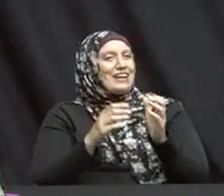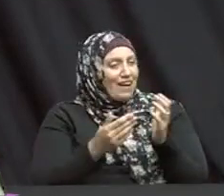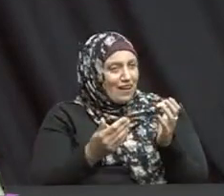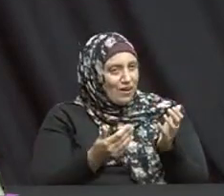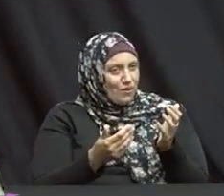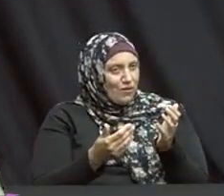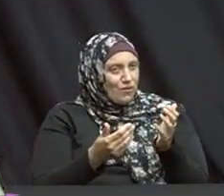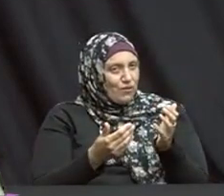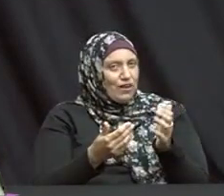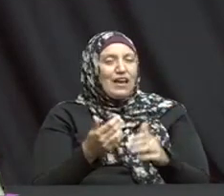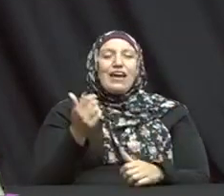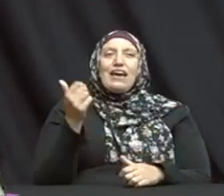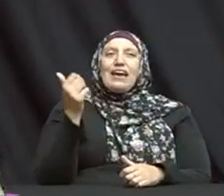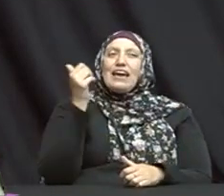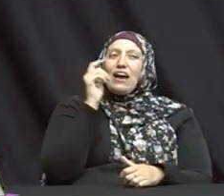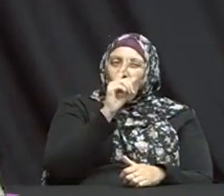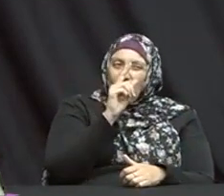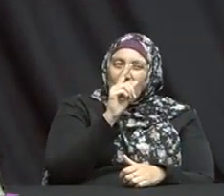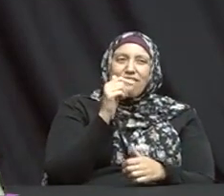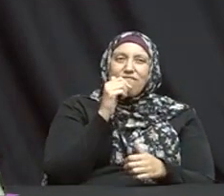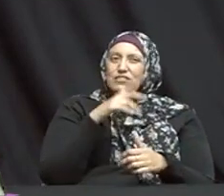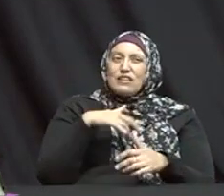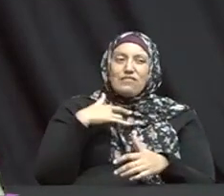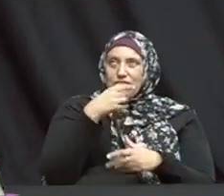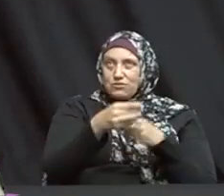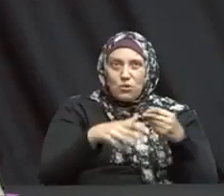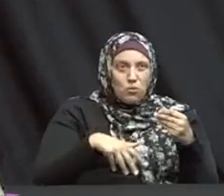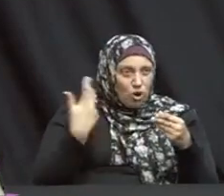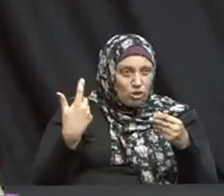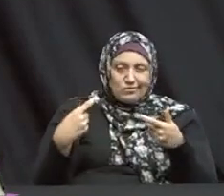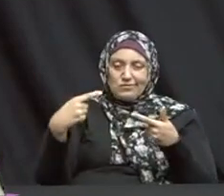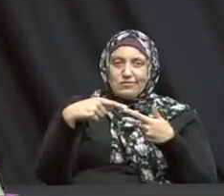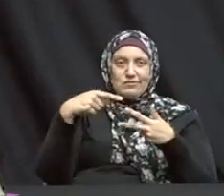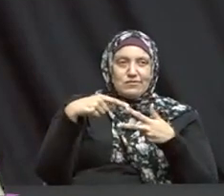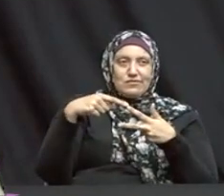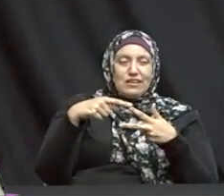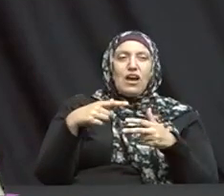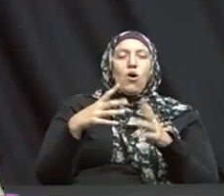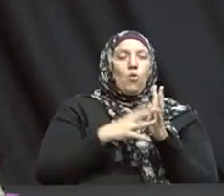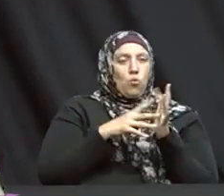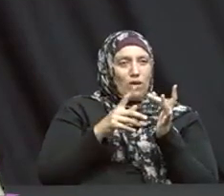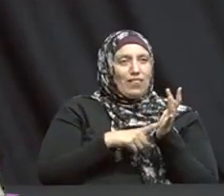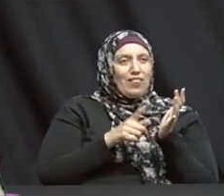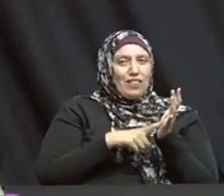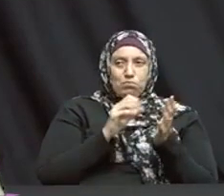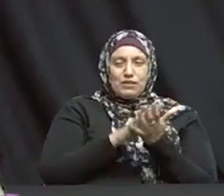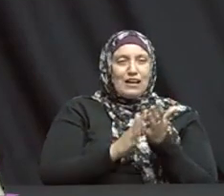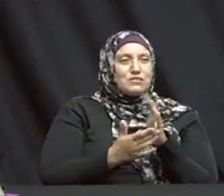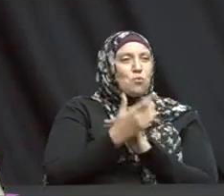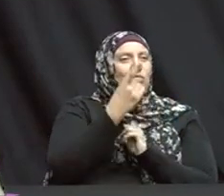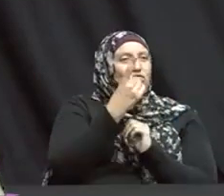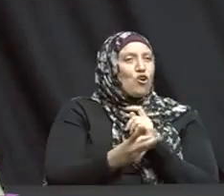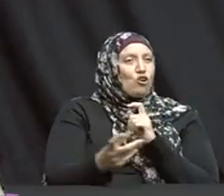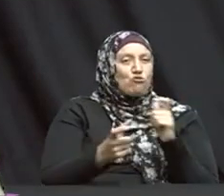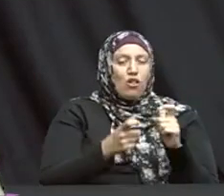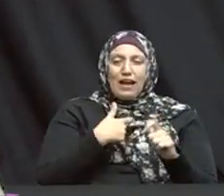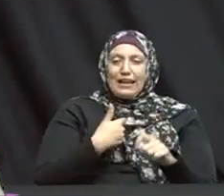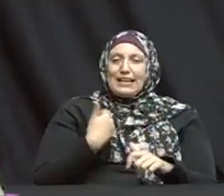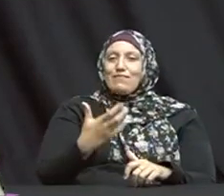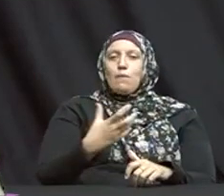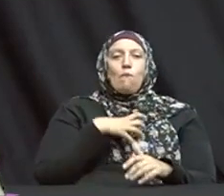case, a minor female heir, for example. Otherwise, if goes under the law of inheritance, she may